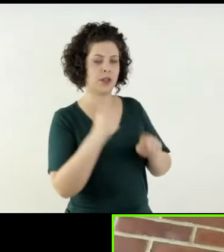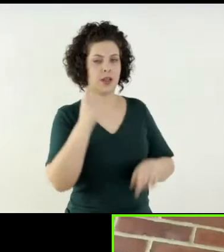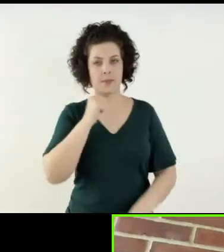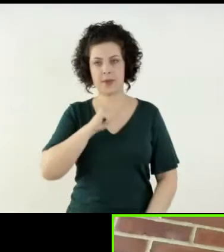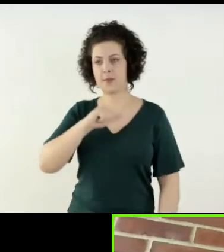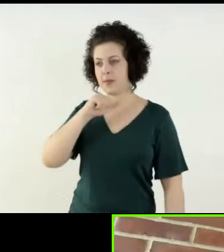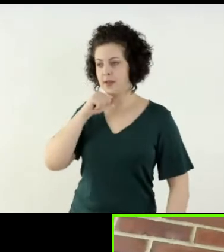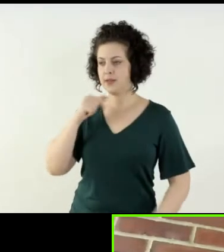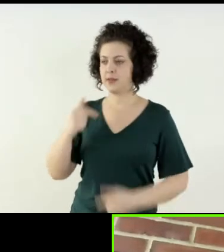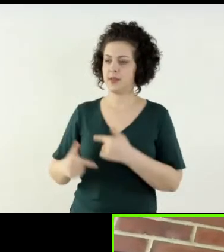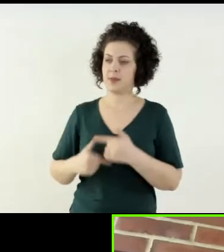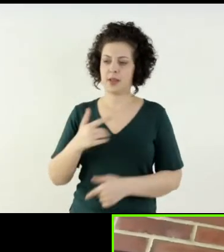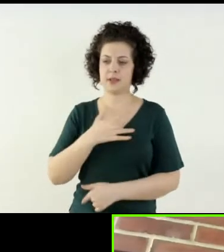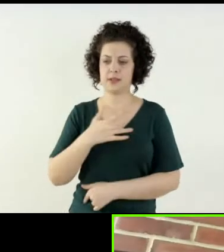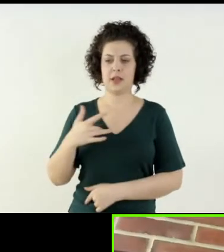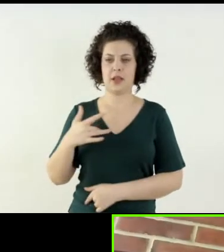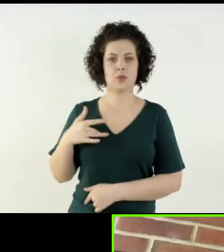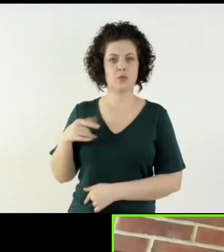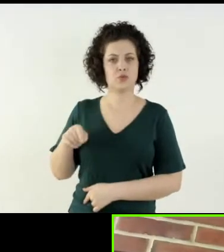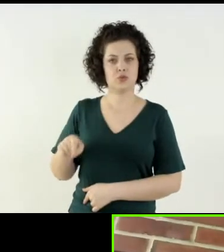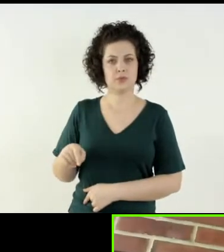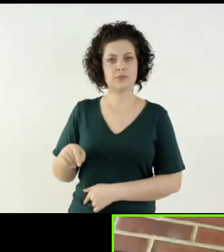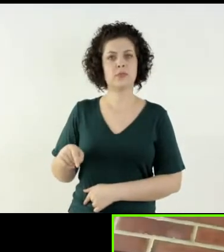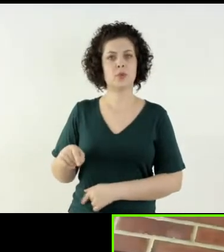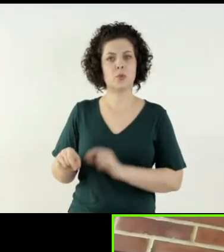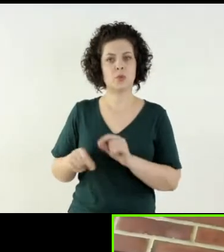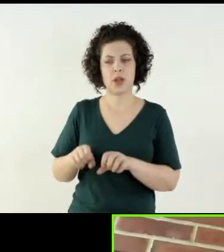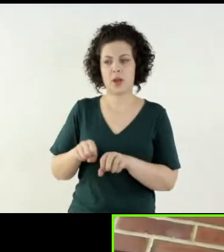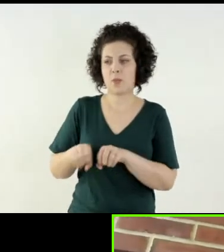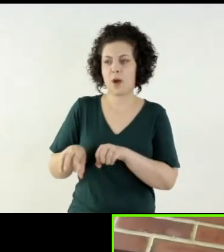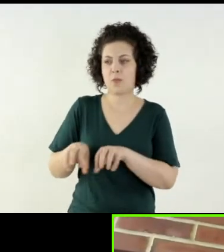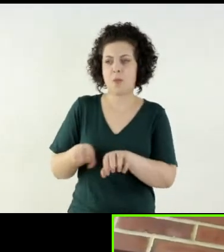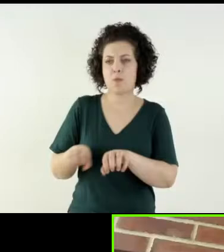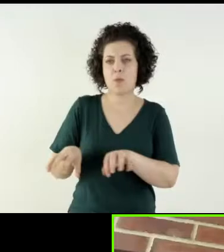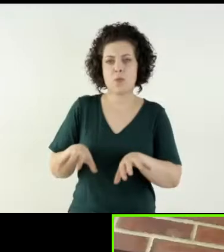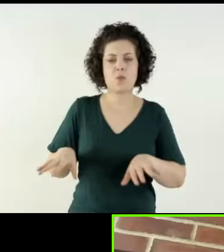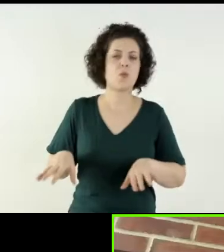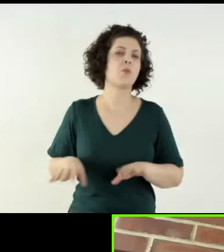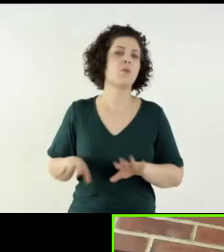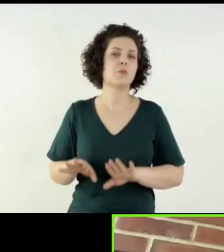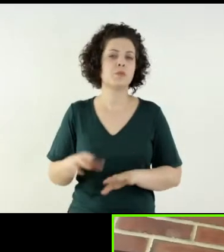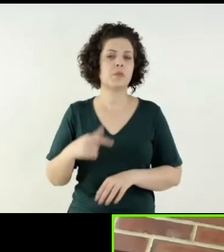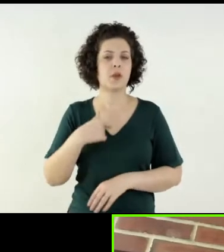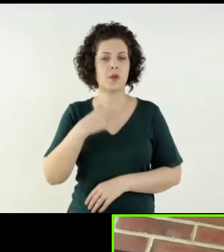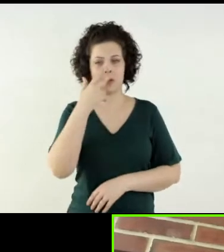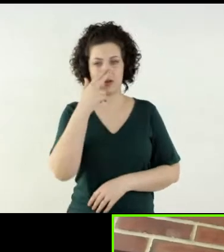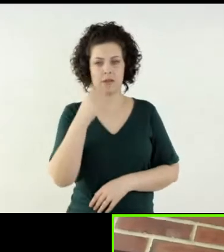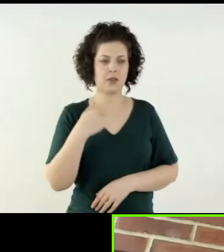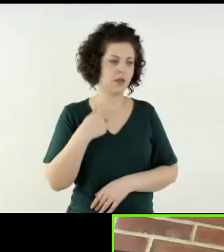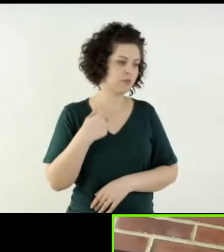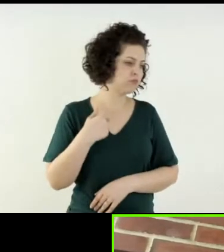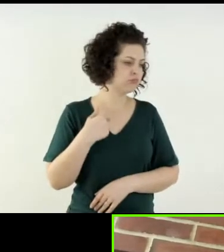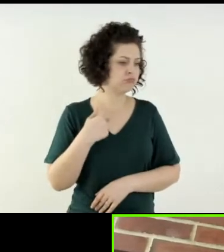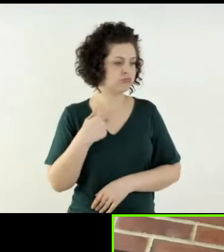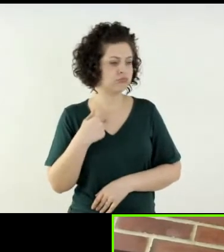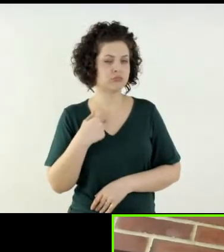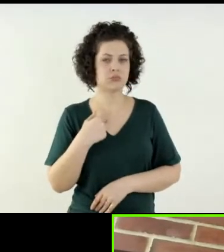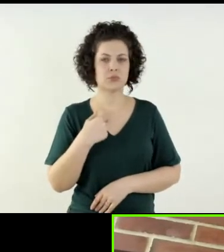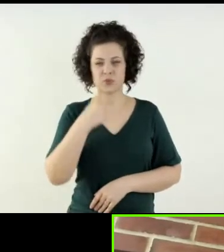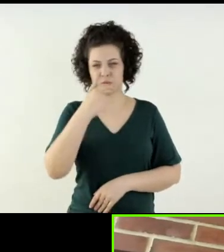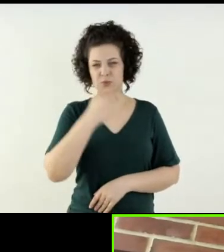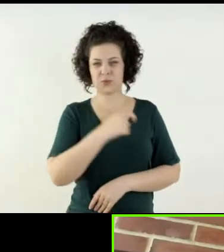some sense, as I think of myself as a student, right, they're my first teachers.